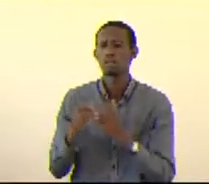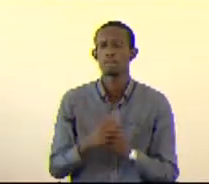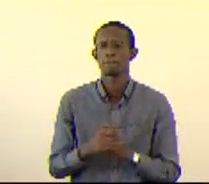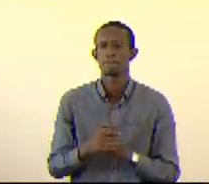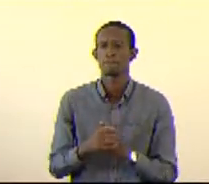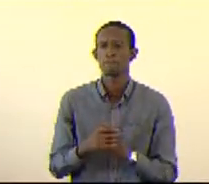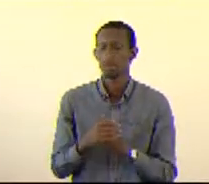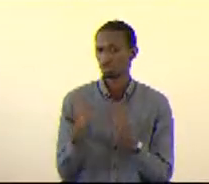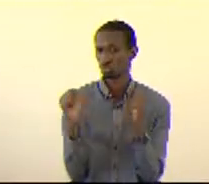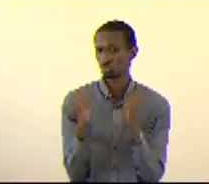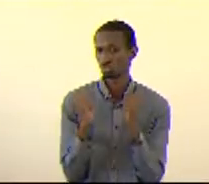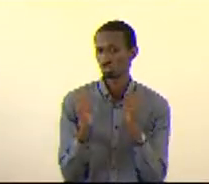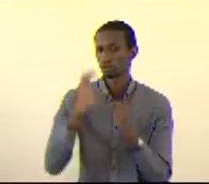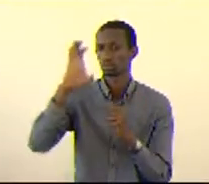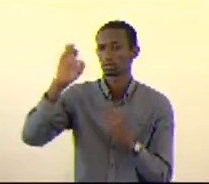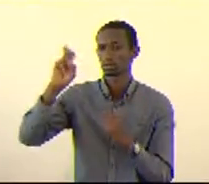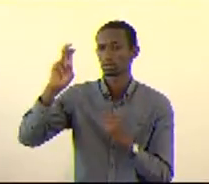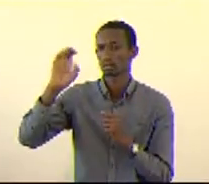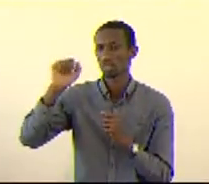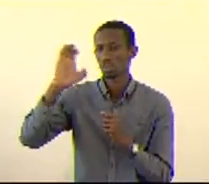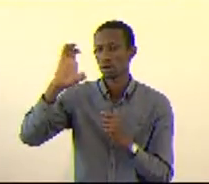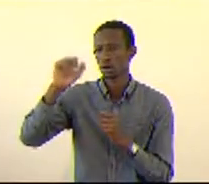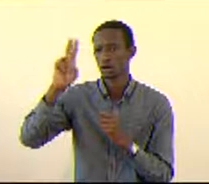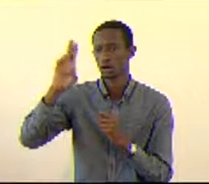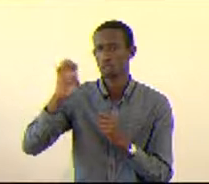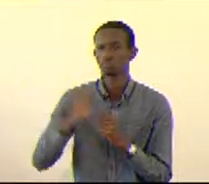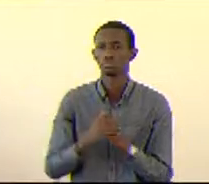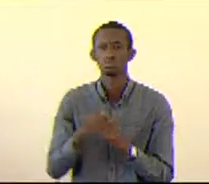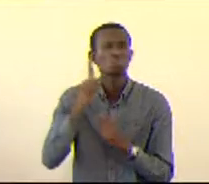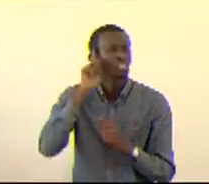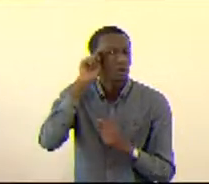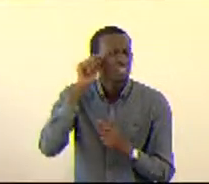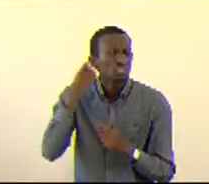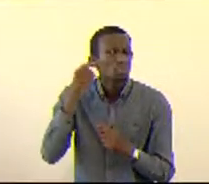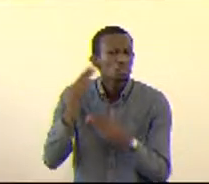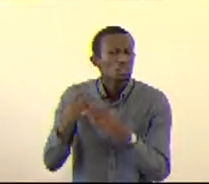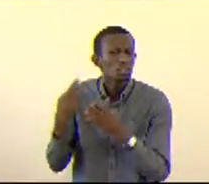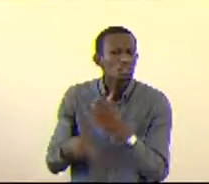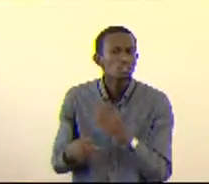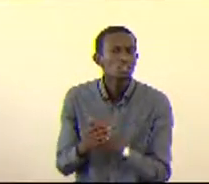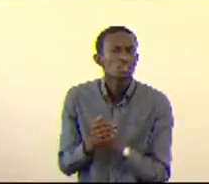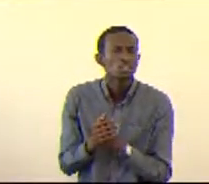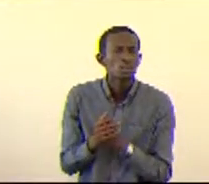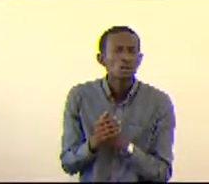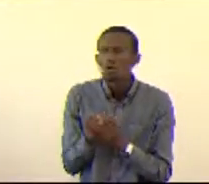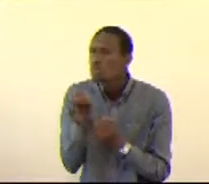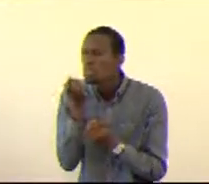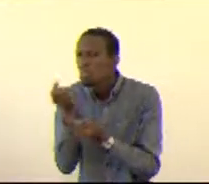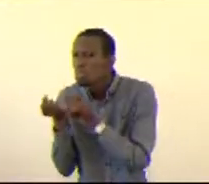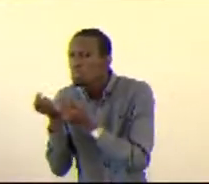you see, both of them are here. So what do you think is the name of this curve? Heating curve or cooling